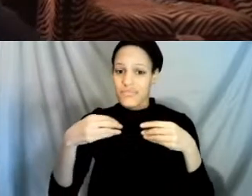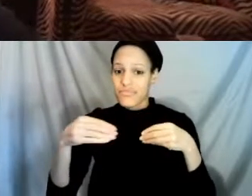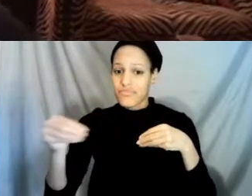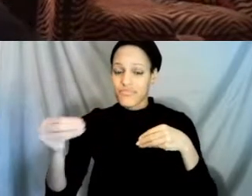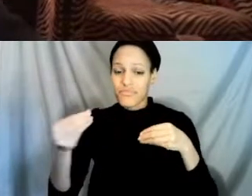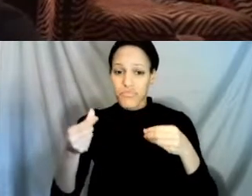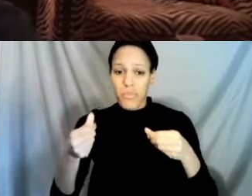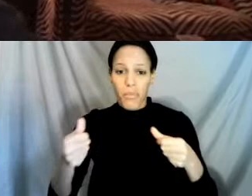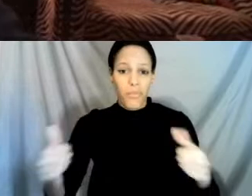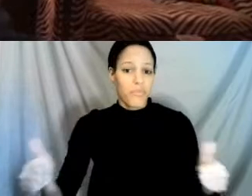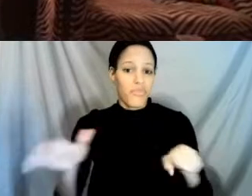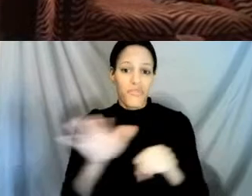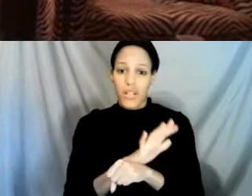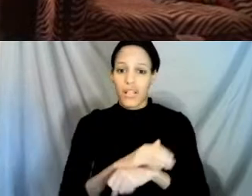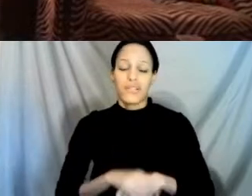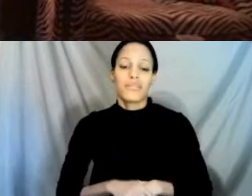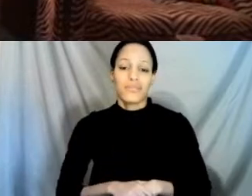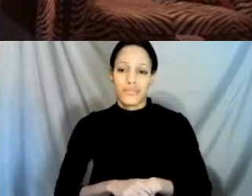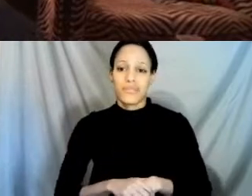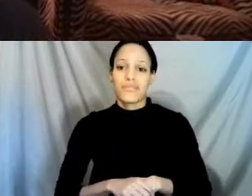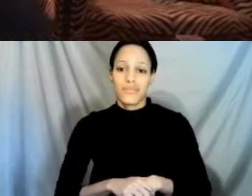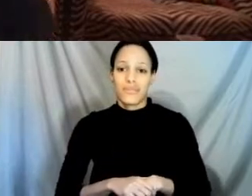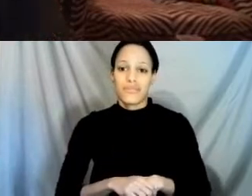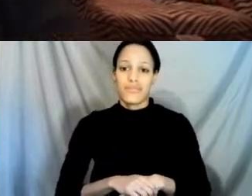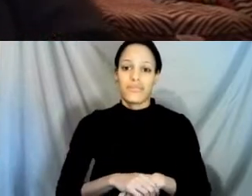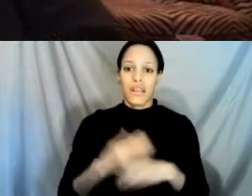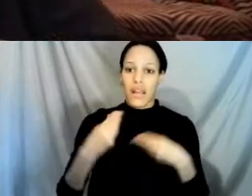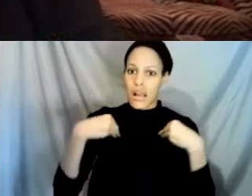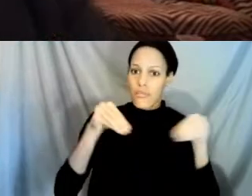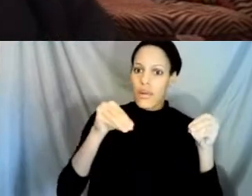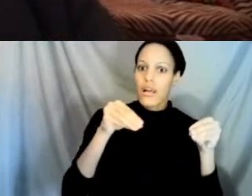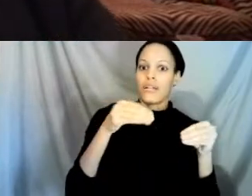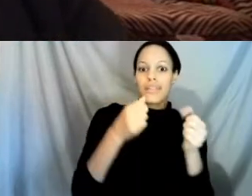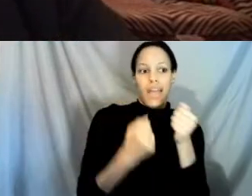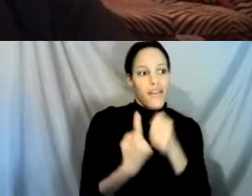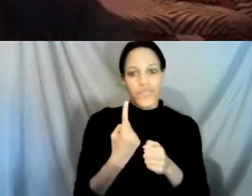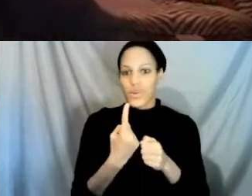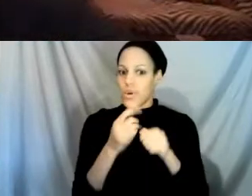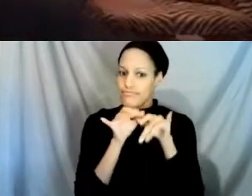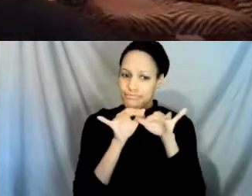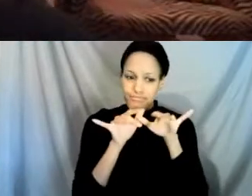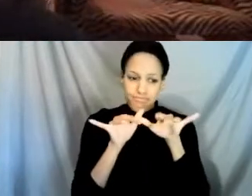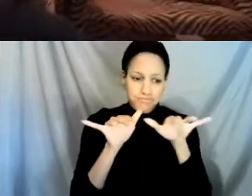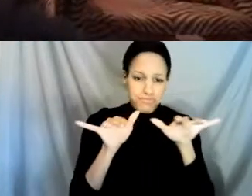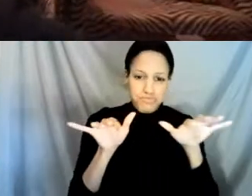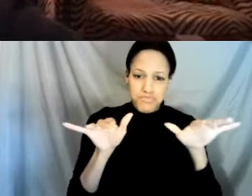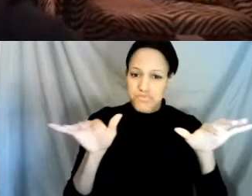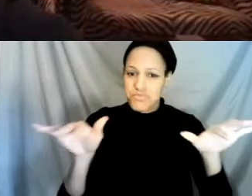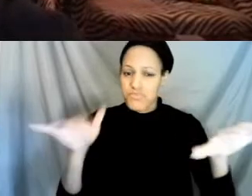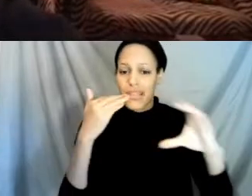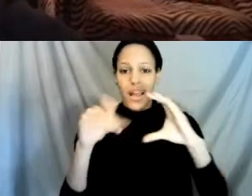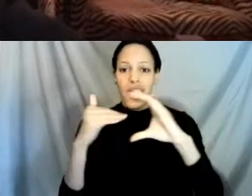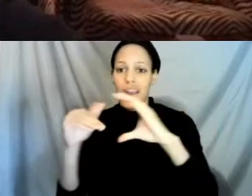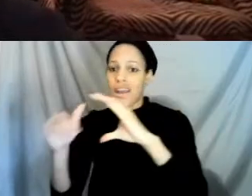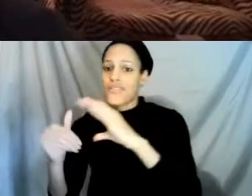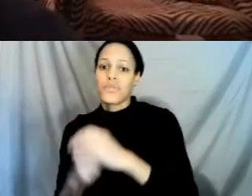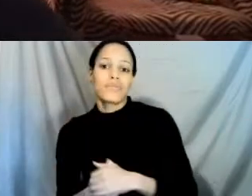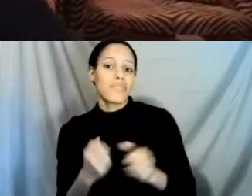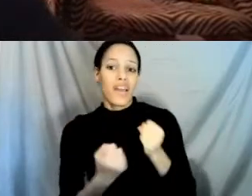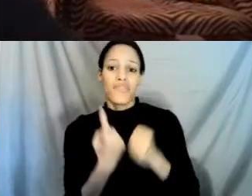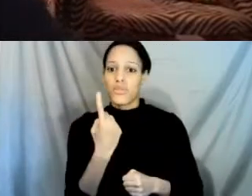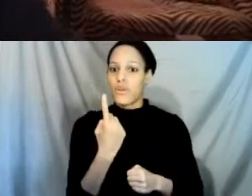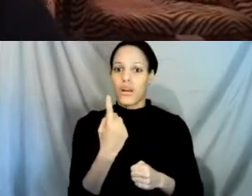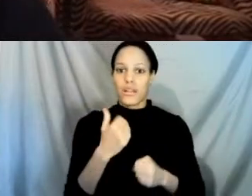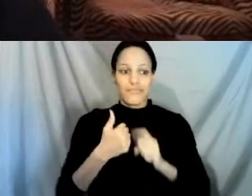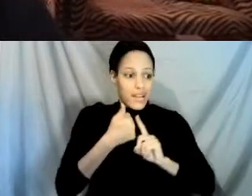card, right? I mailed the Village Voice the card. I mailed Amsterdam News the card. I did it myself, and it was so